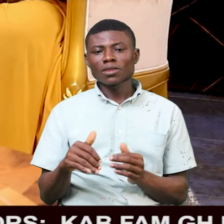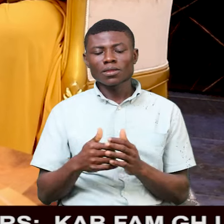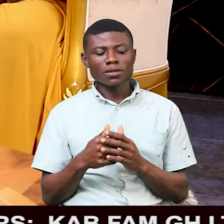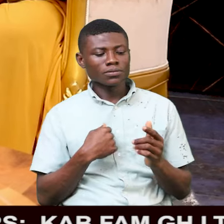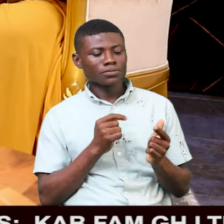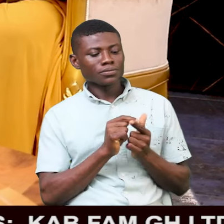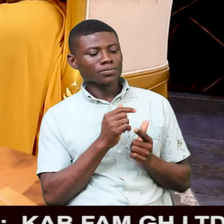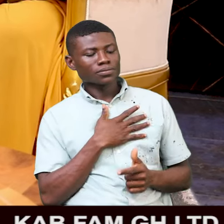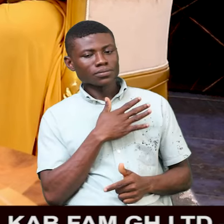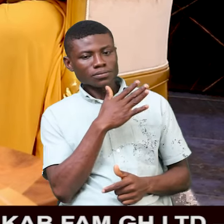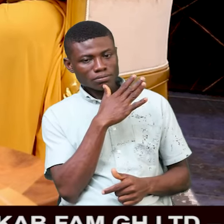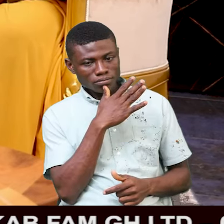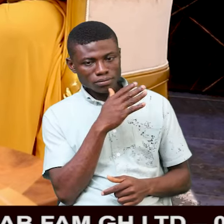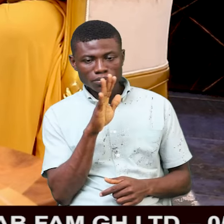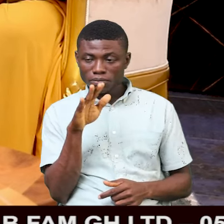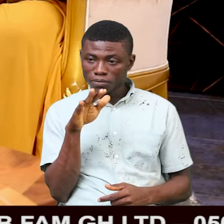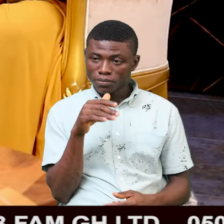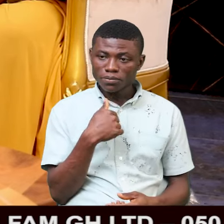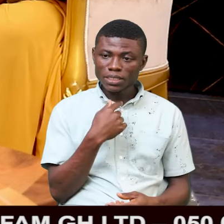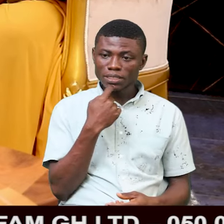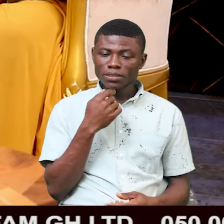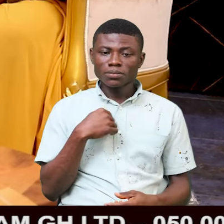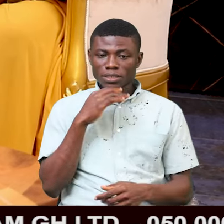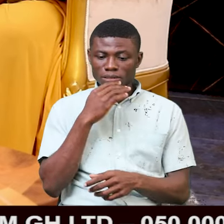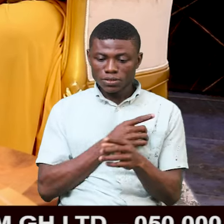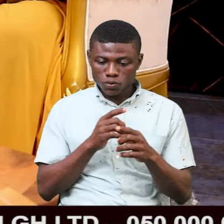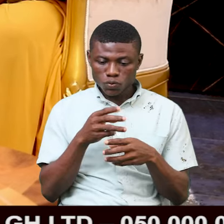aba Marita. Mama Rita se me ba